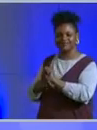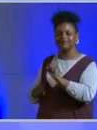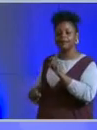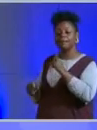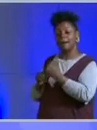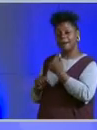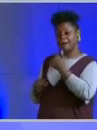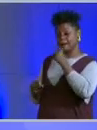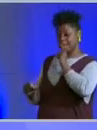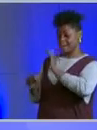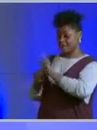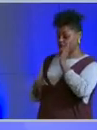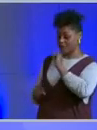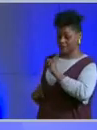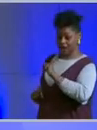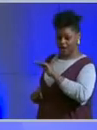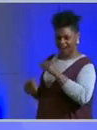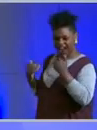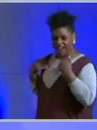city have had for homelessness.